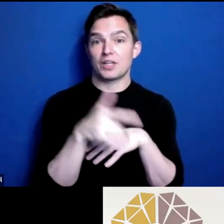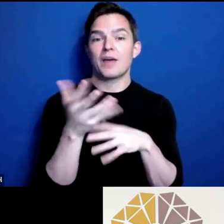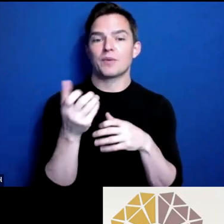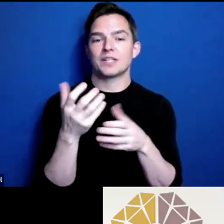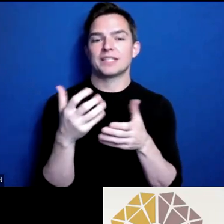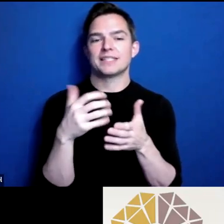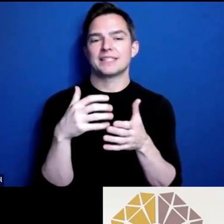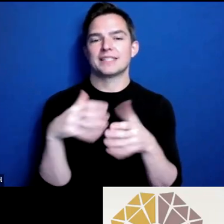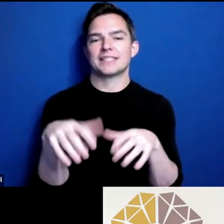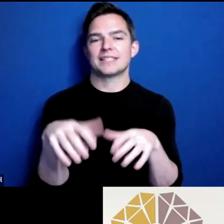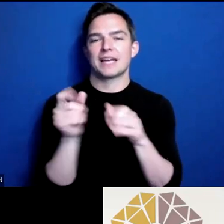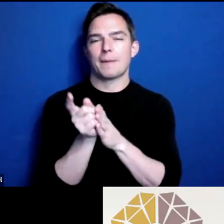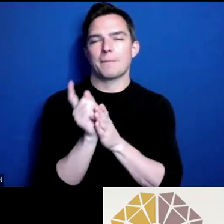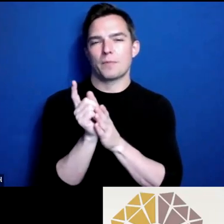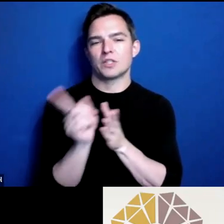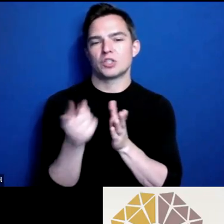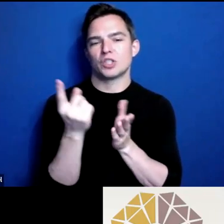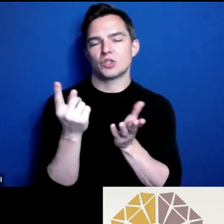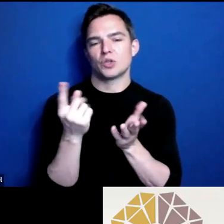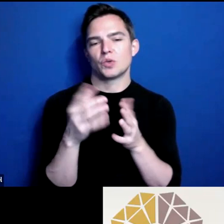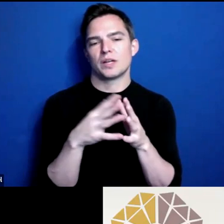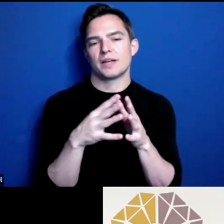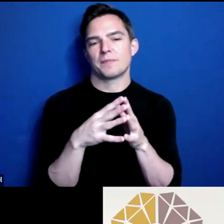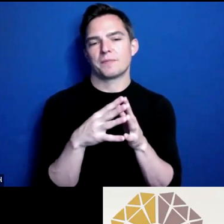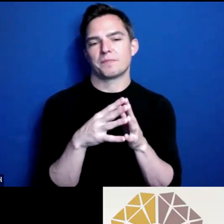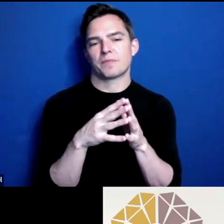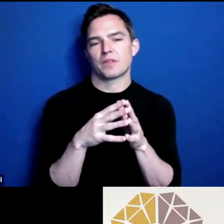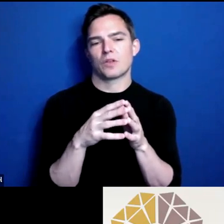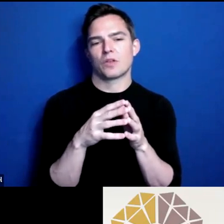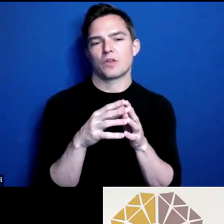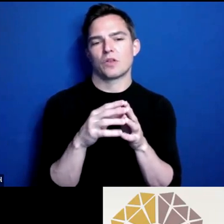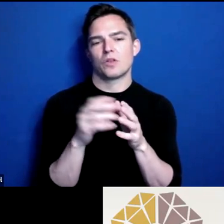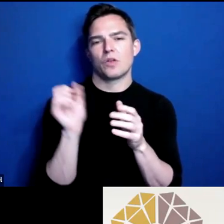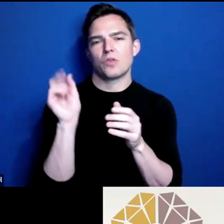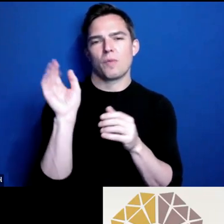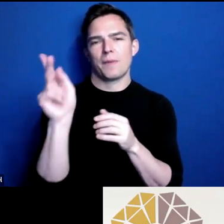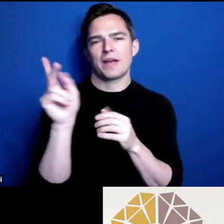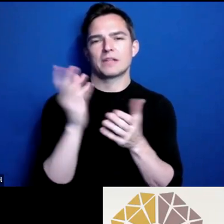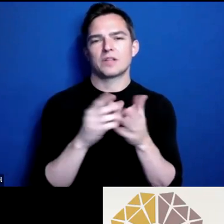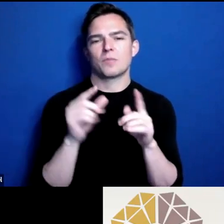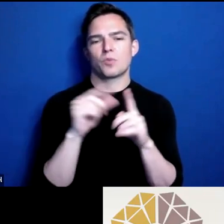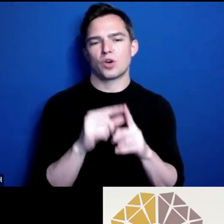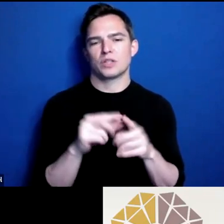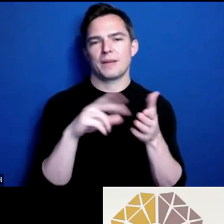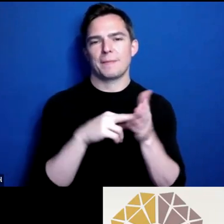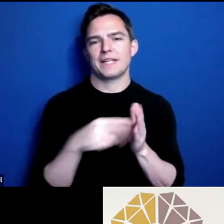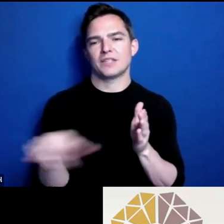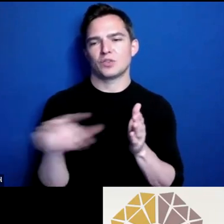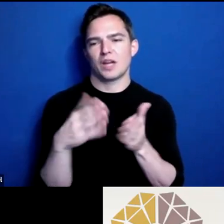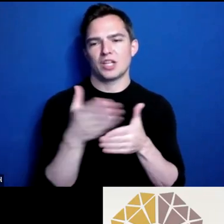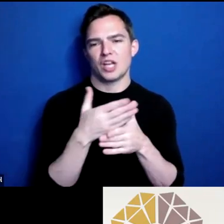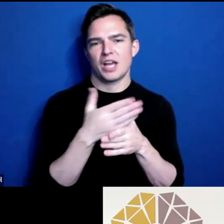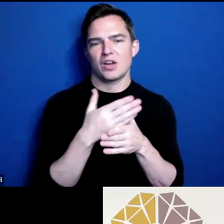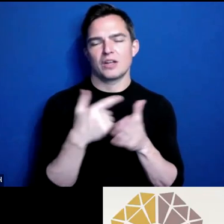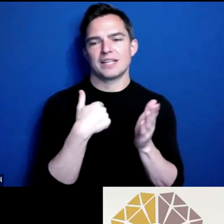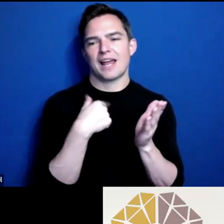take a moment just to throw back out some words or some meanings that you all shared that I